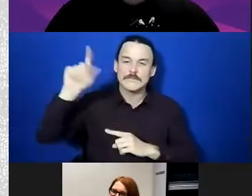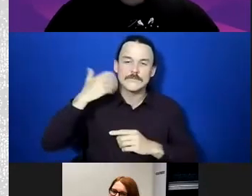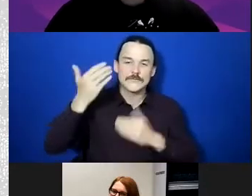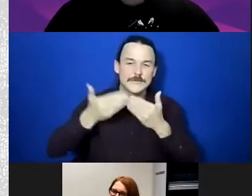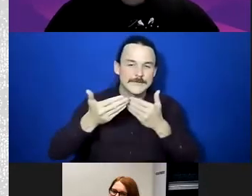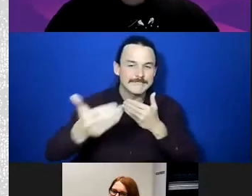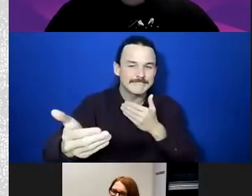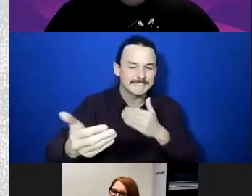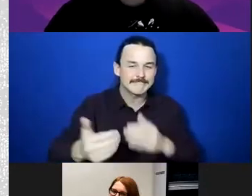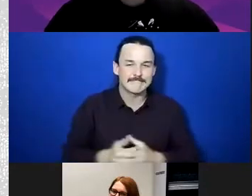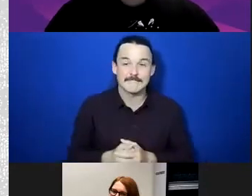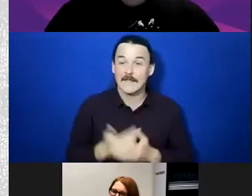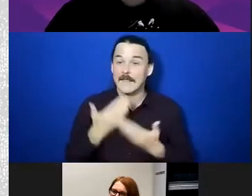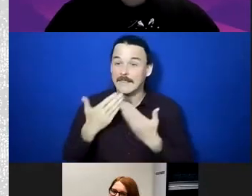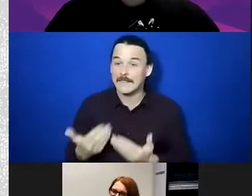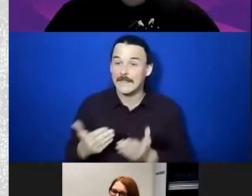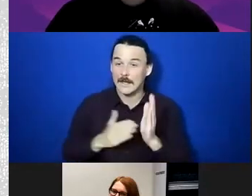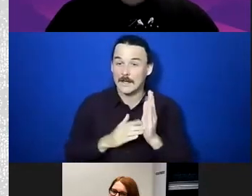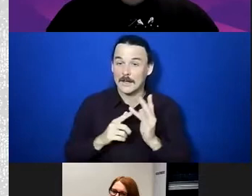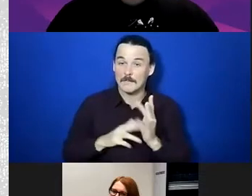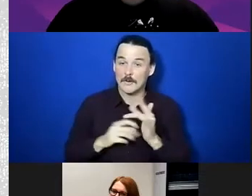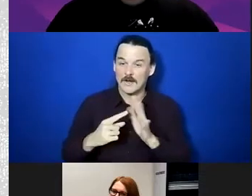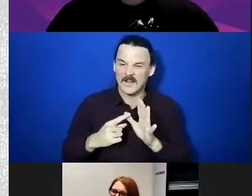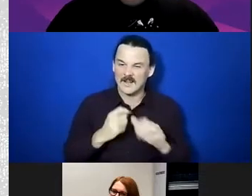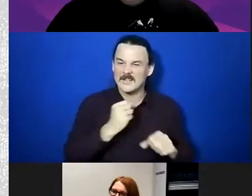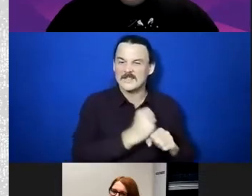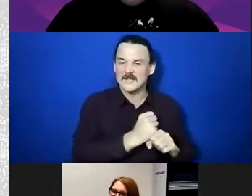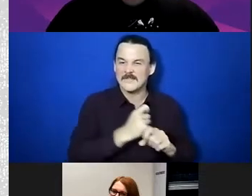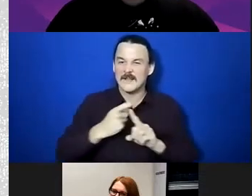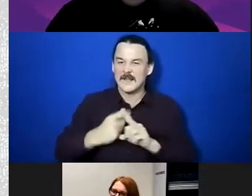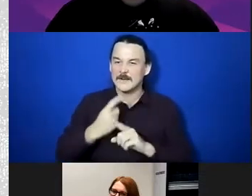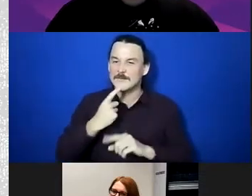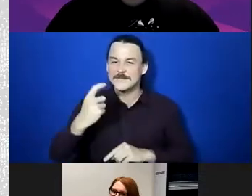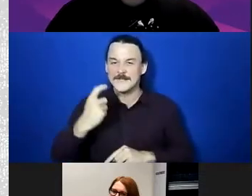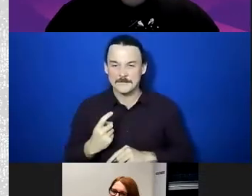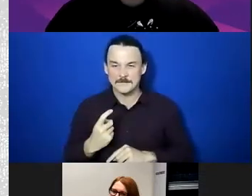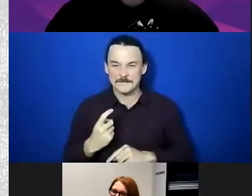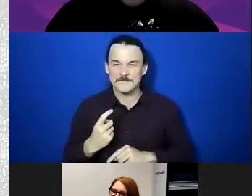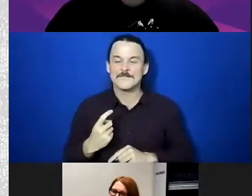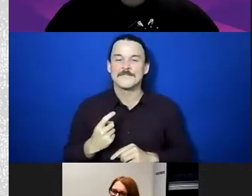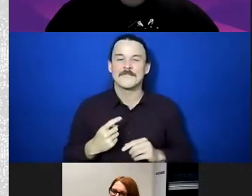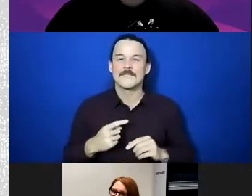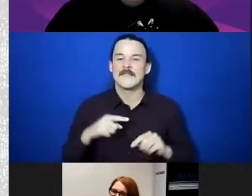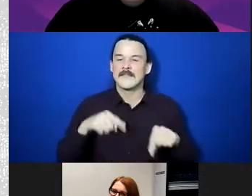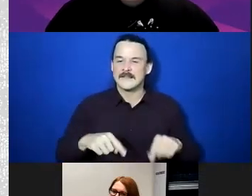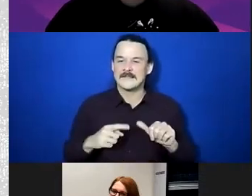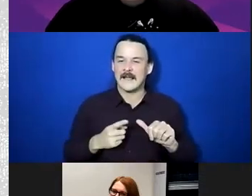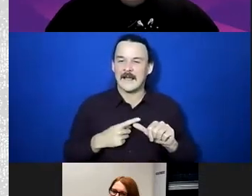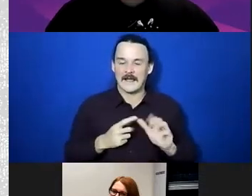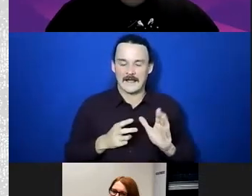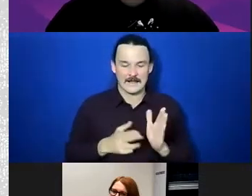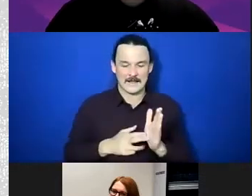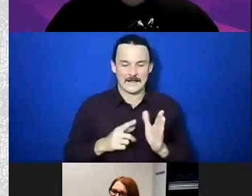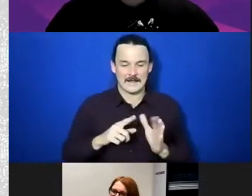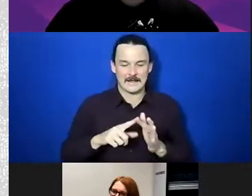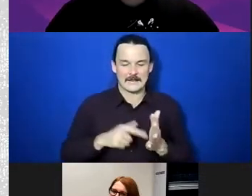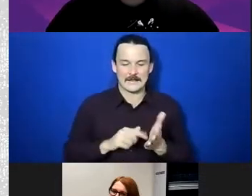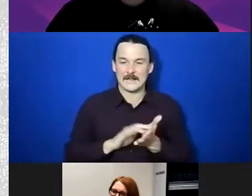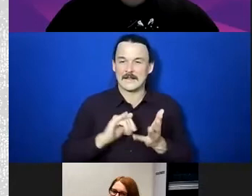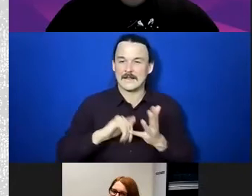you to Monica Cronin from the Geoffrey, Kaye Museum of Anaesthetic History for inviting me to speak this evening as part of